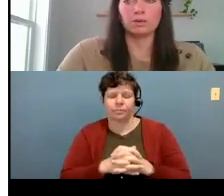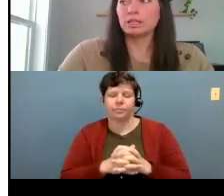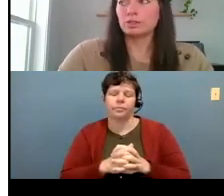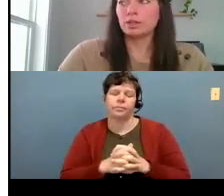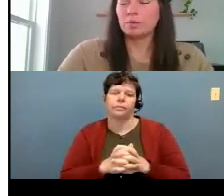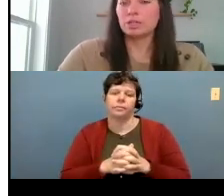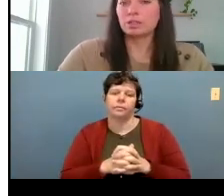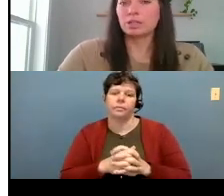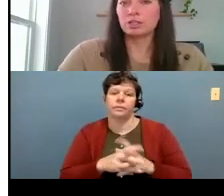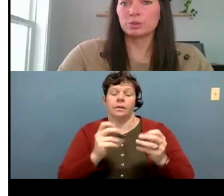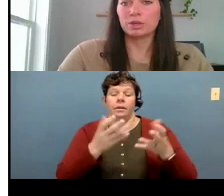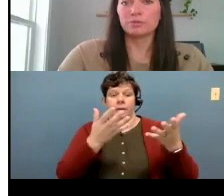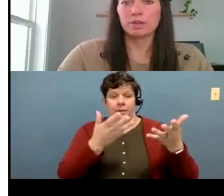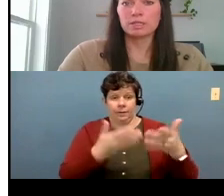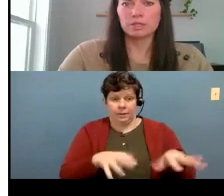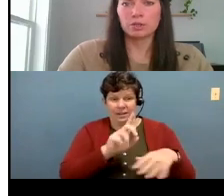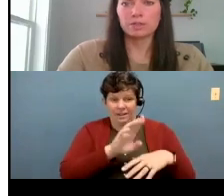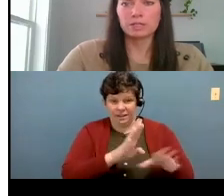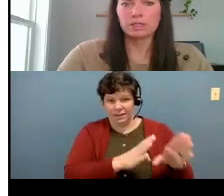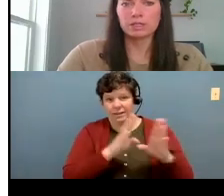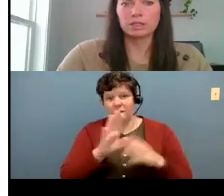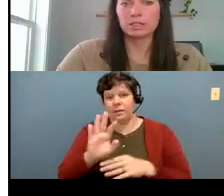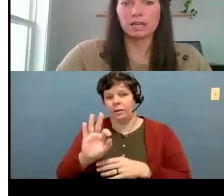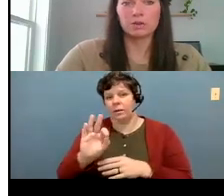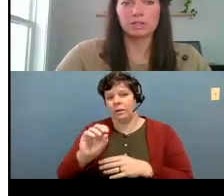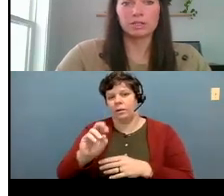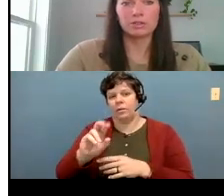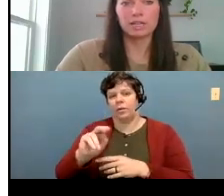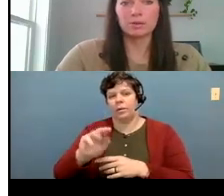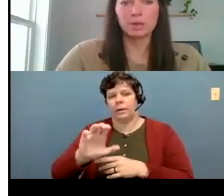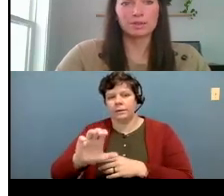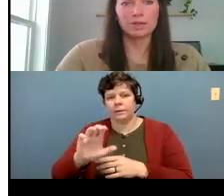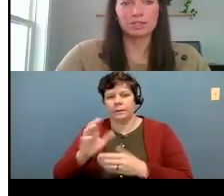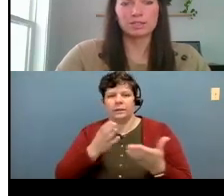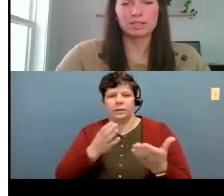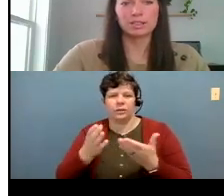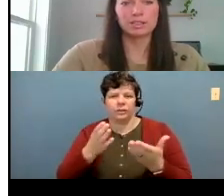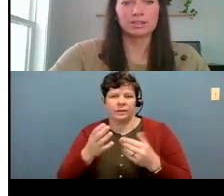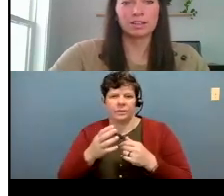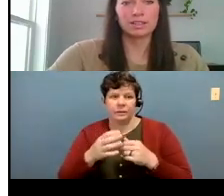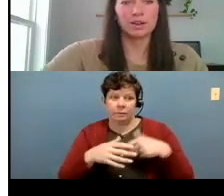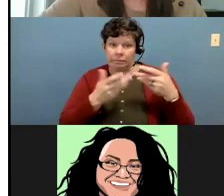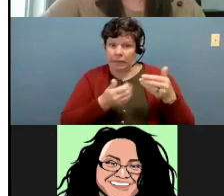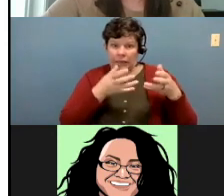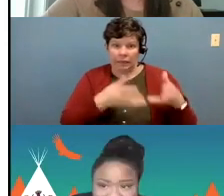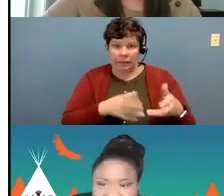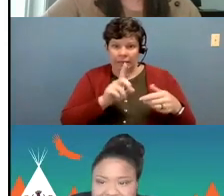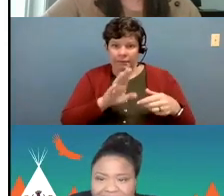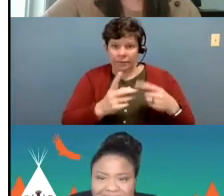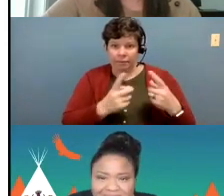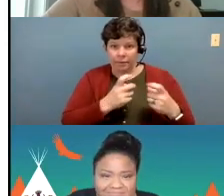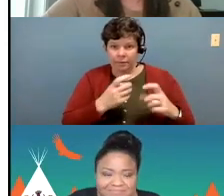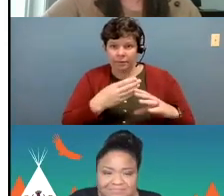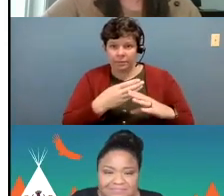All right, so now I'm going to get into our forensic services. Unless Ty, there's any other database questions I can help with